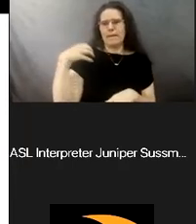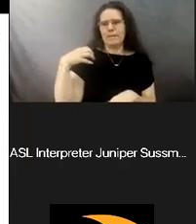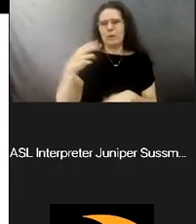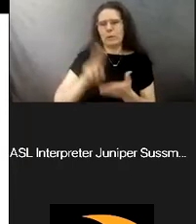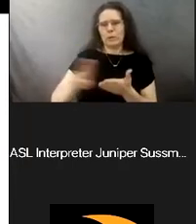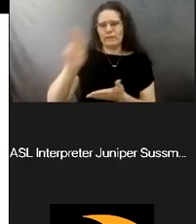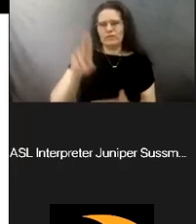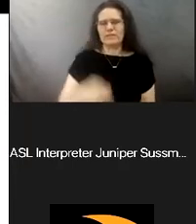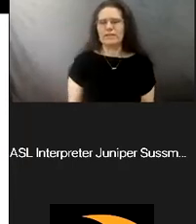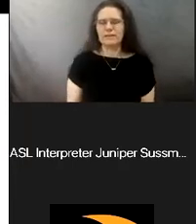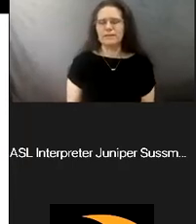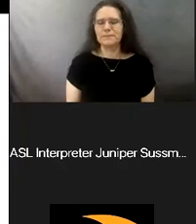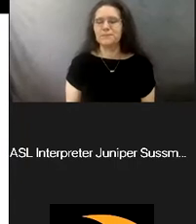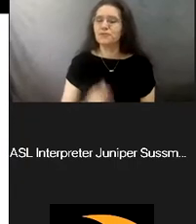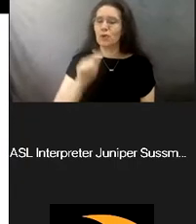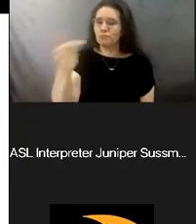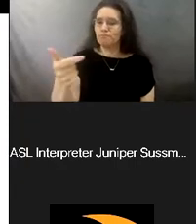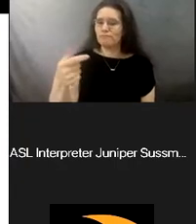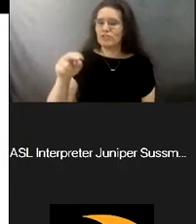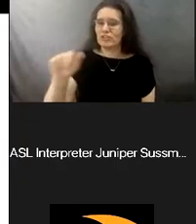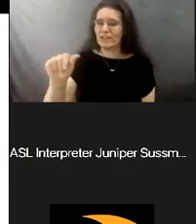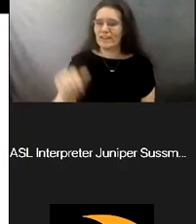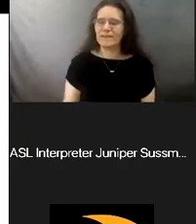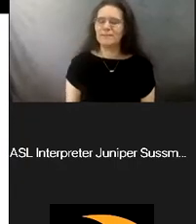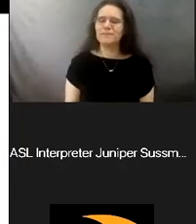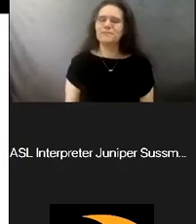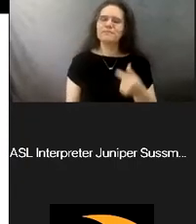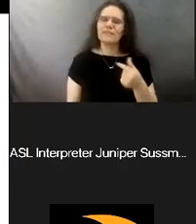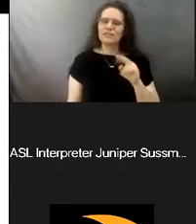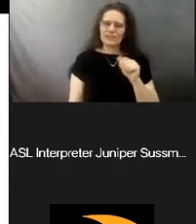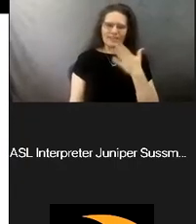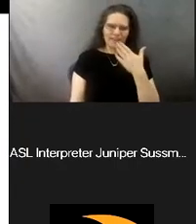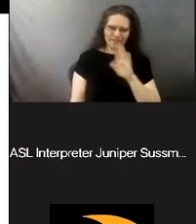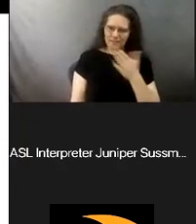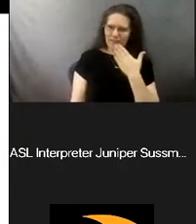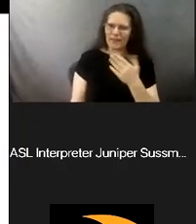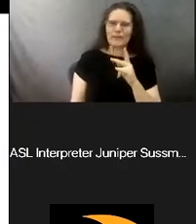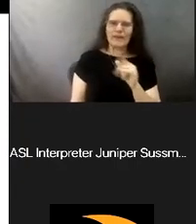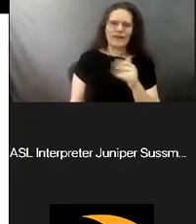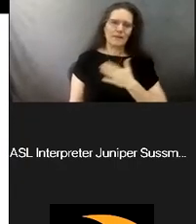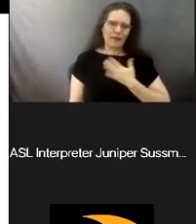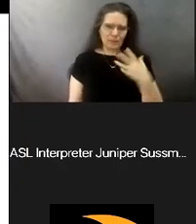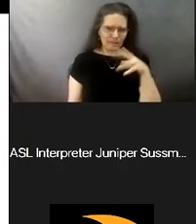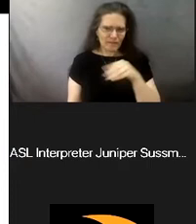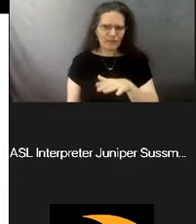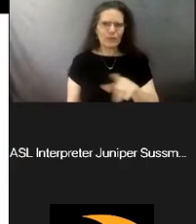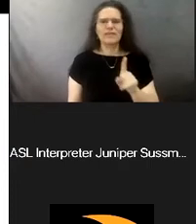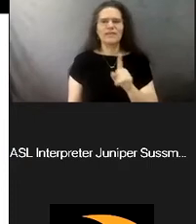Thanks so much, Katie. And hi, everybody. I'm so excited to be able to be part of this discussion today, and I'm thankful for the